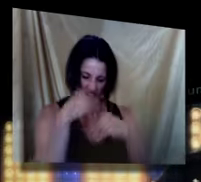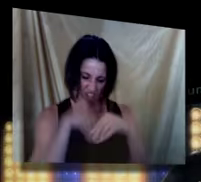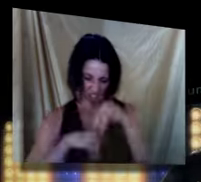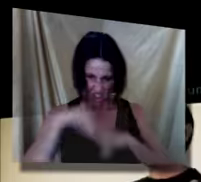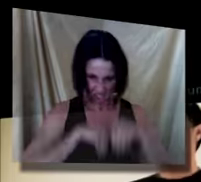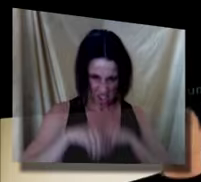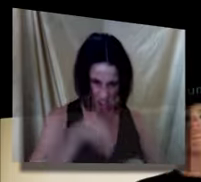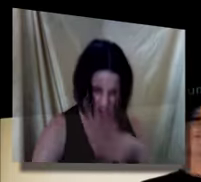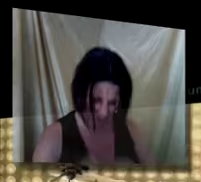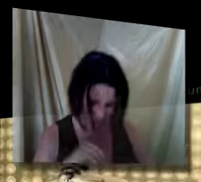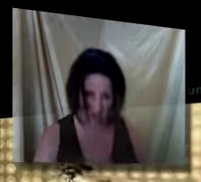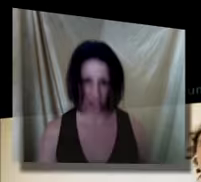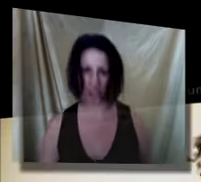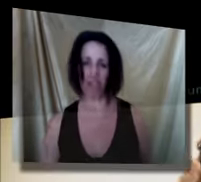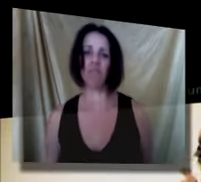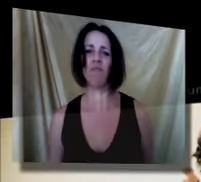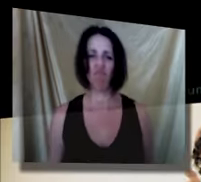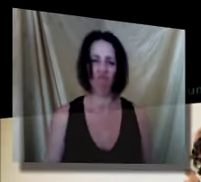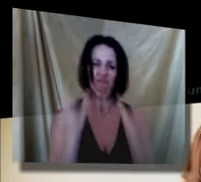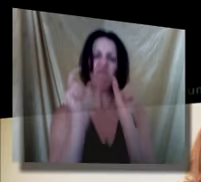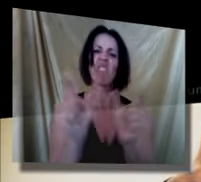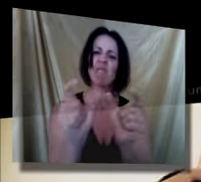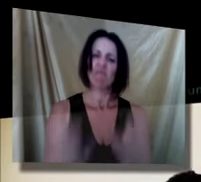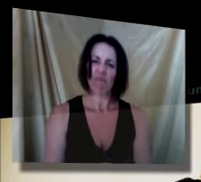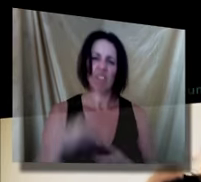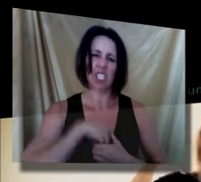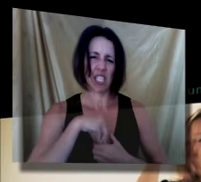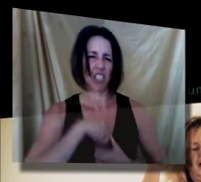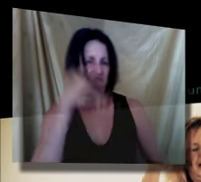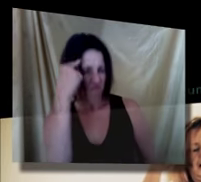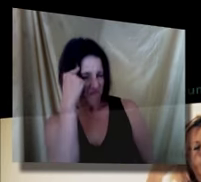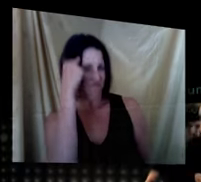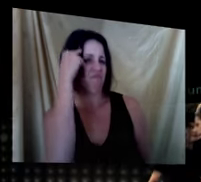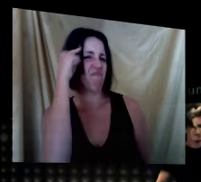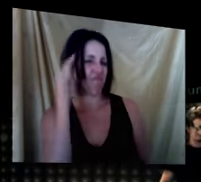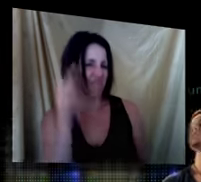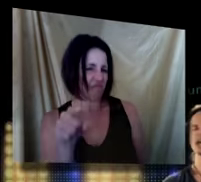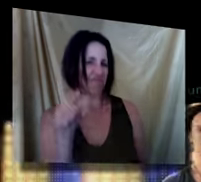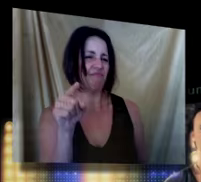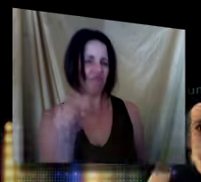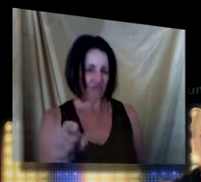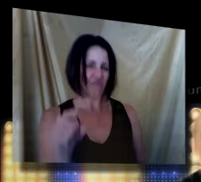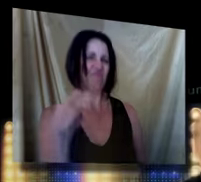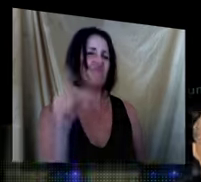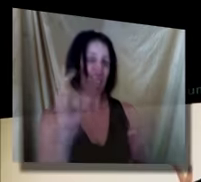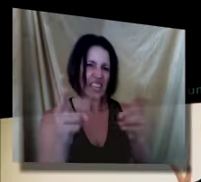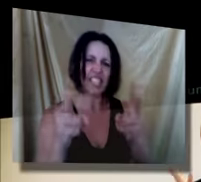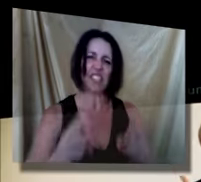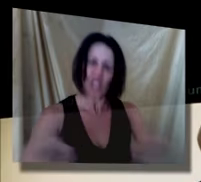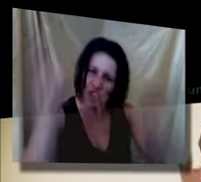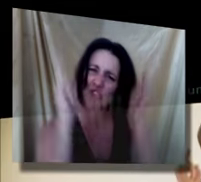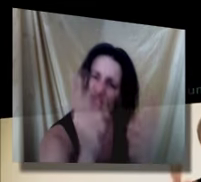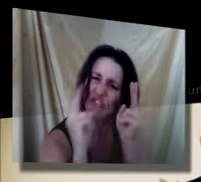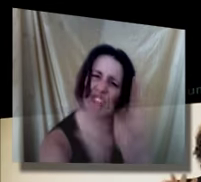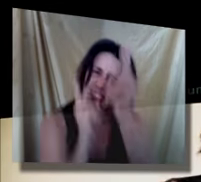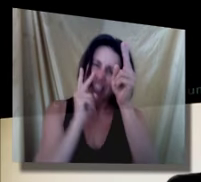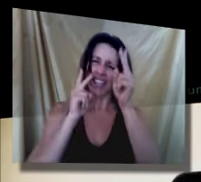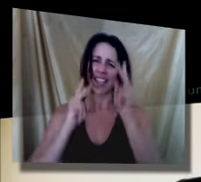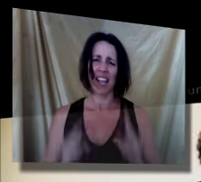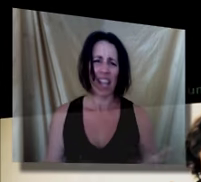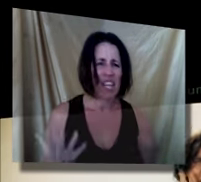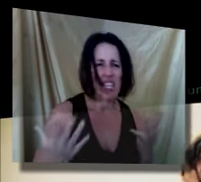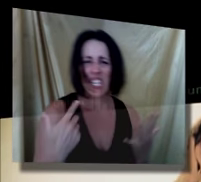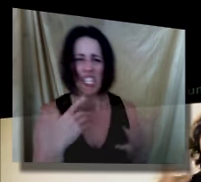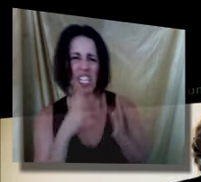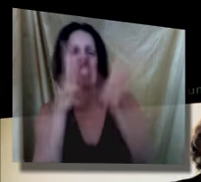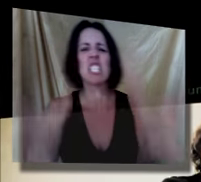me crawling broken down. You know I don't wanna face it, that I gotta say that you're right, and I know that you're right. Don't you